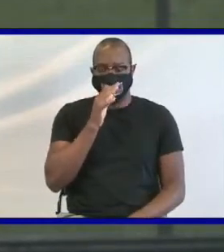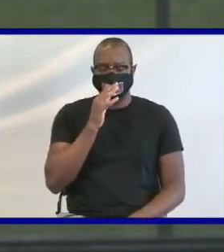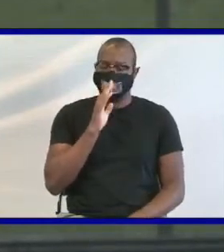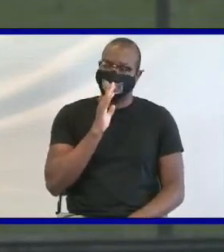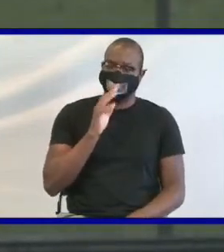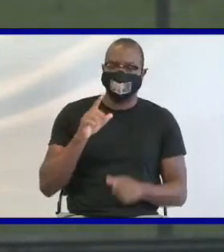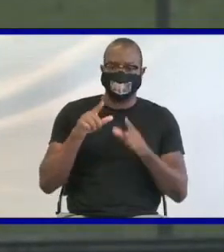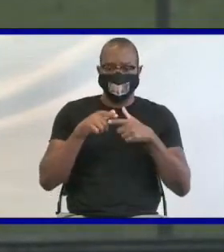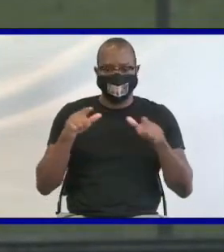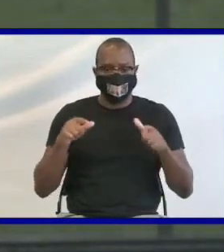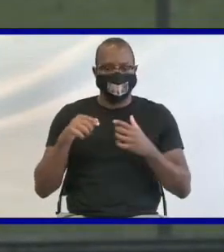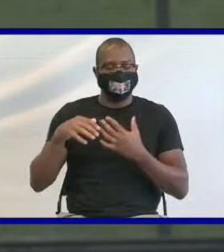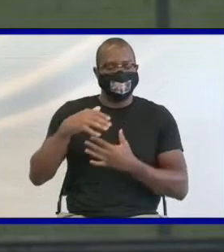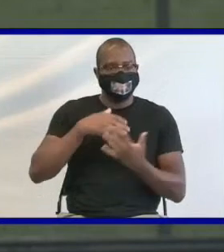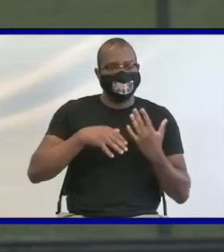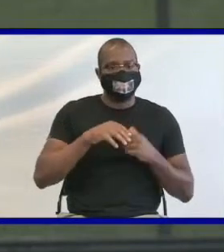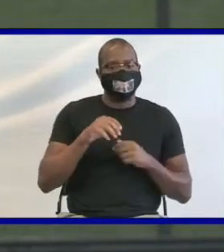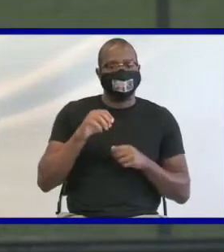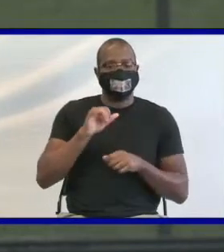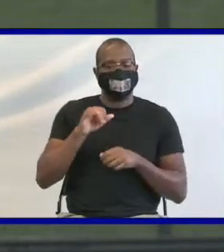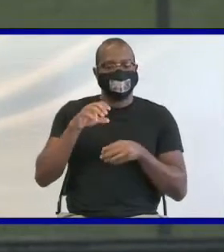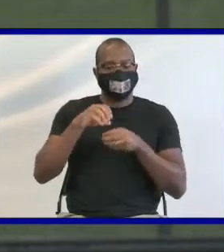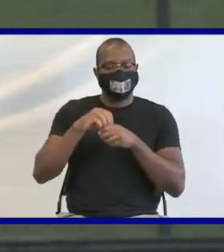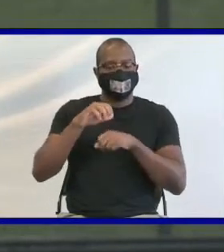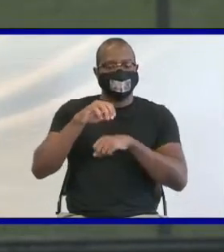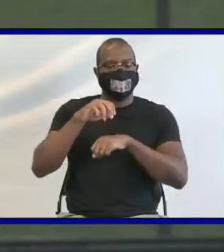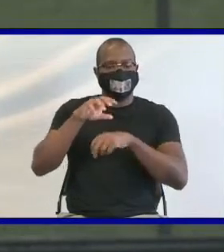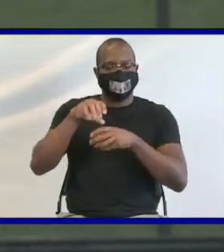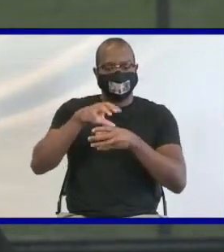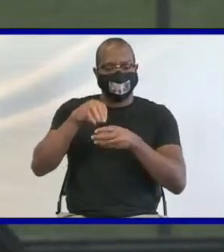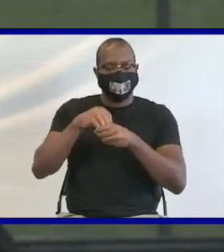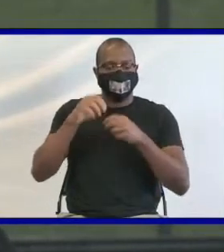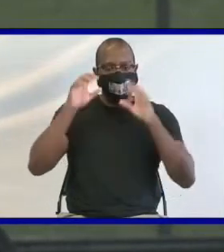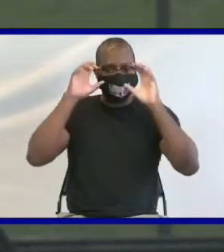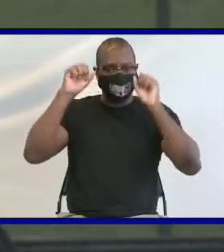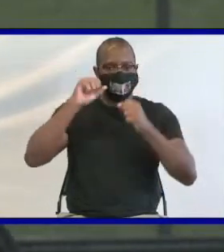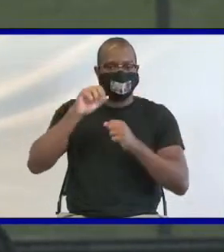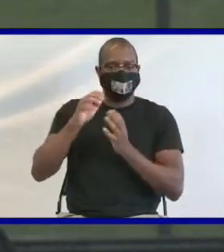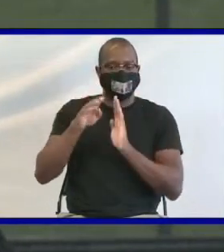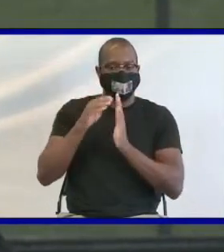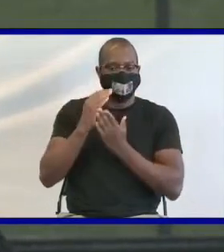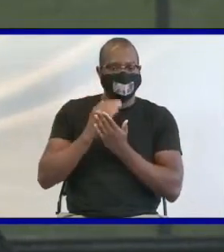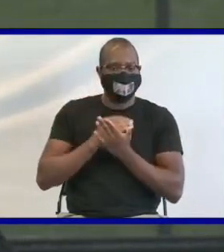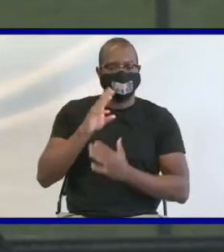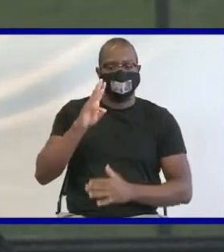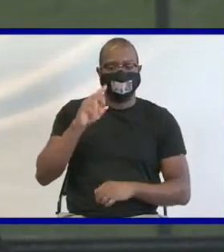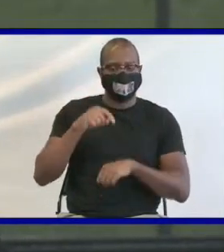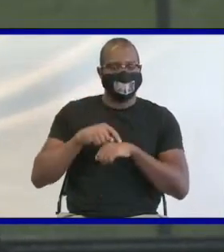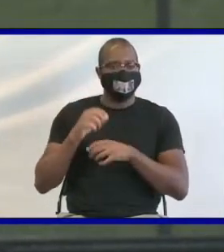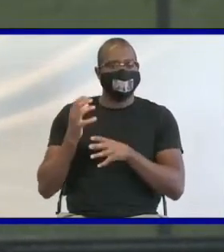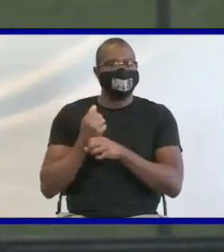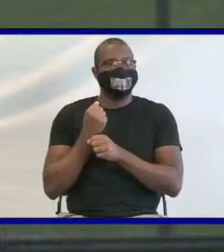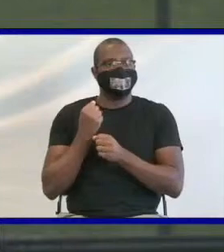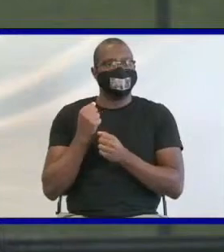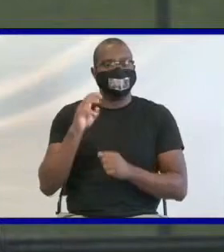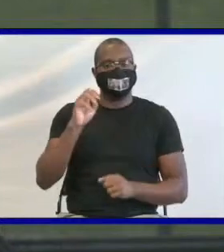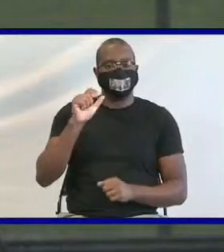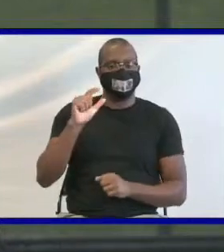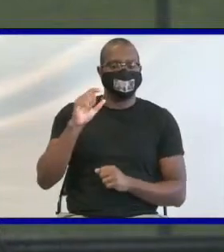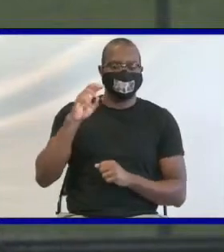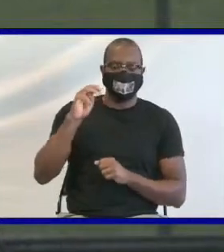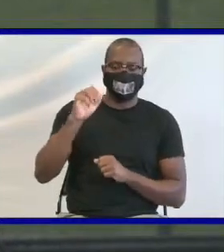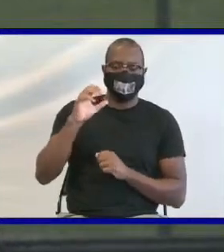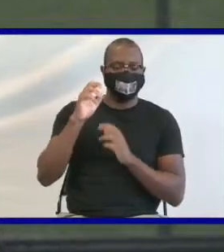awards, including being named on the president's list 6 times. She received academic All-Mac honors in 2018 and